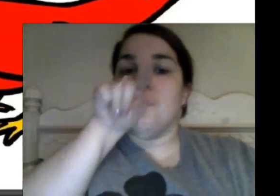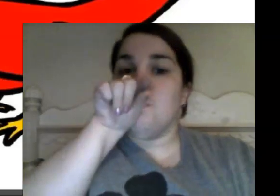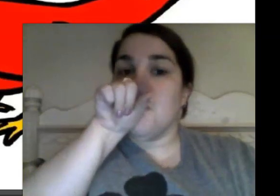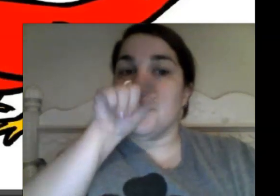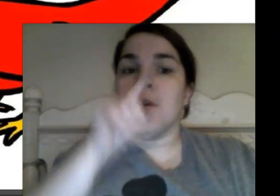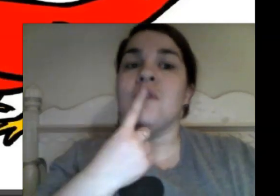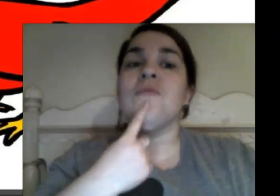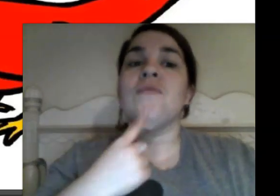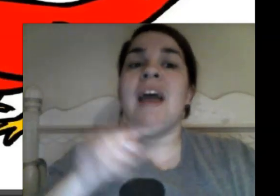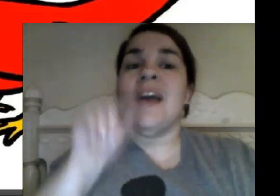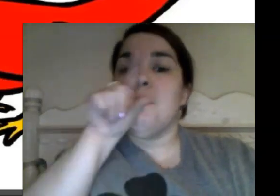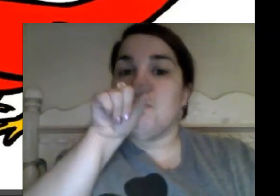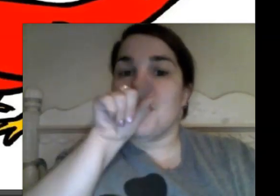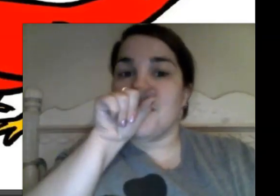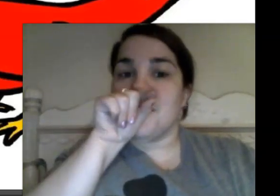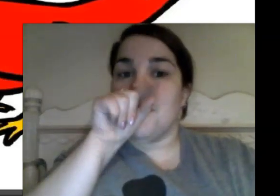Red bird,